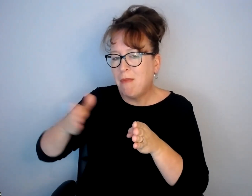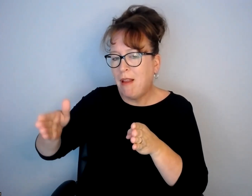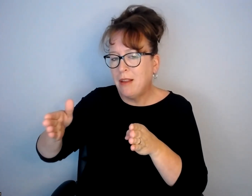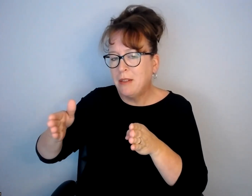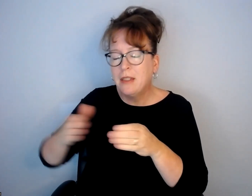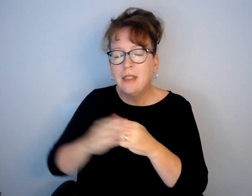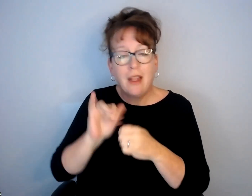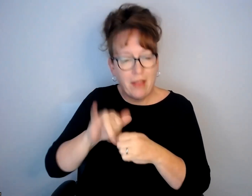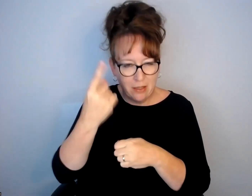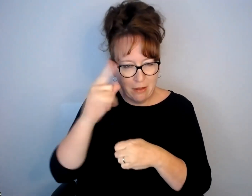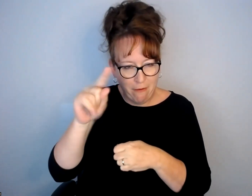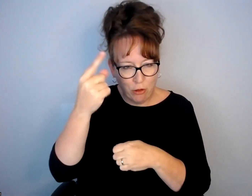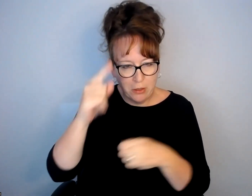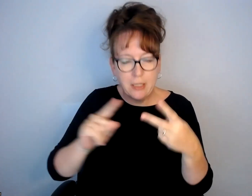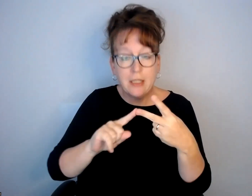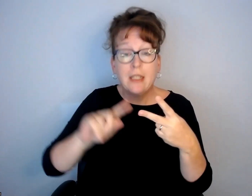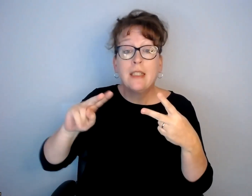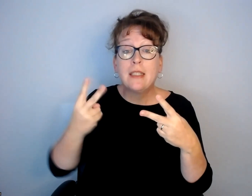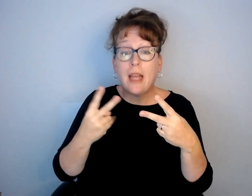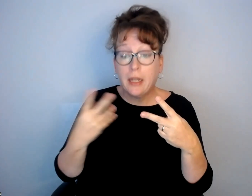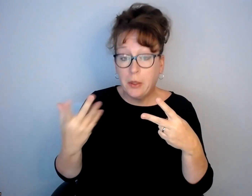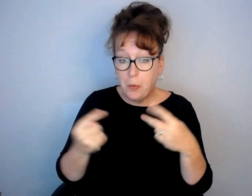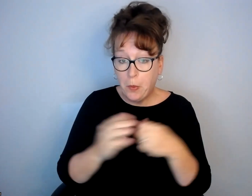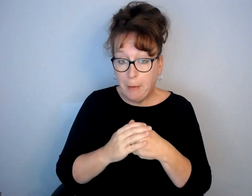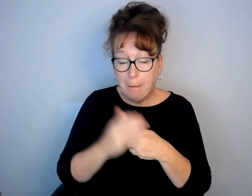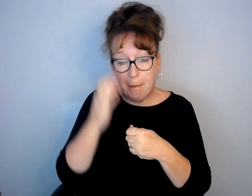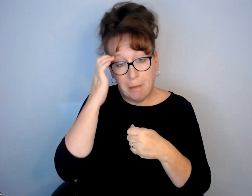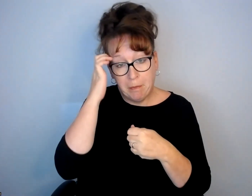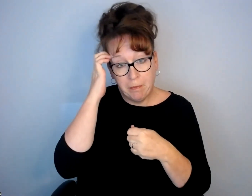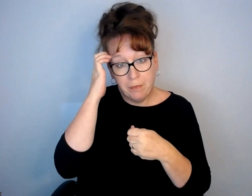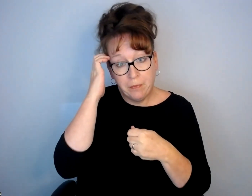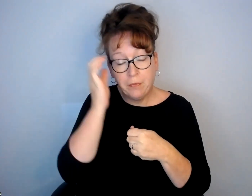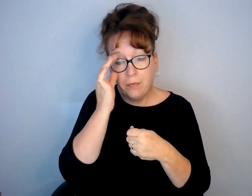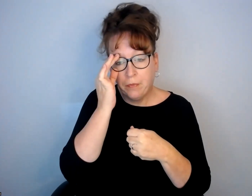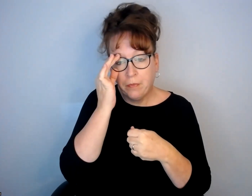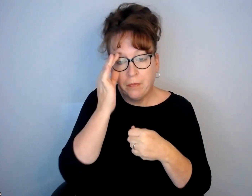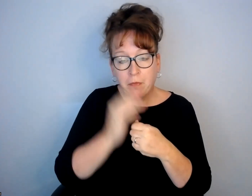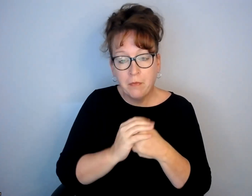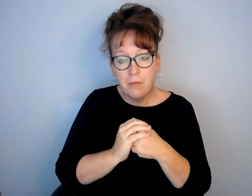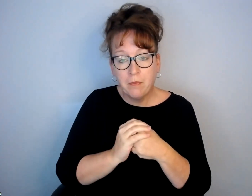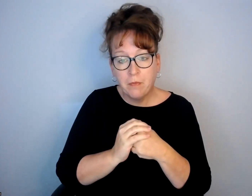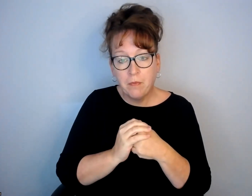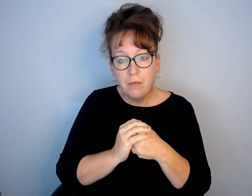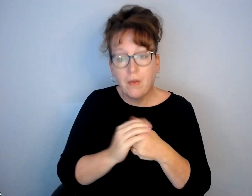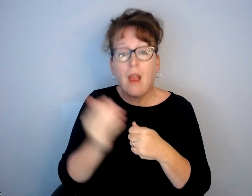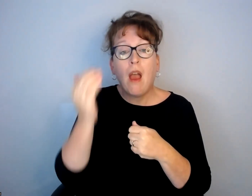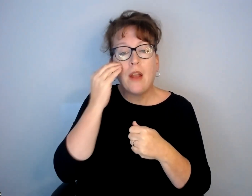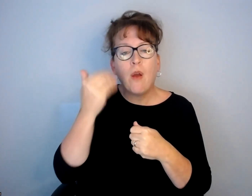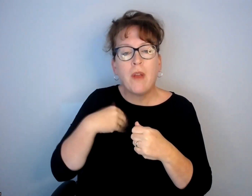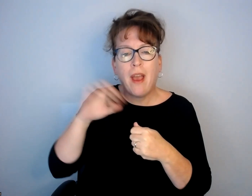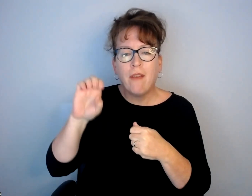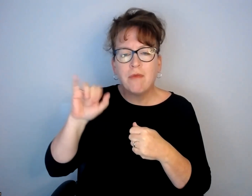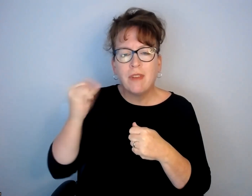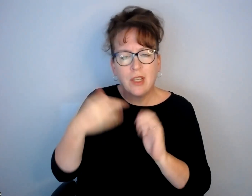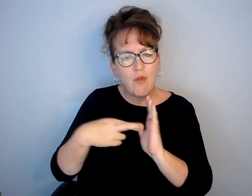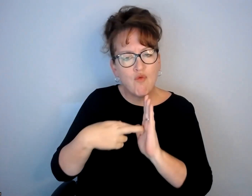So that's one. And then the second question is, I know there are environmental justice representatives and